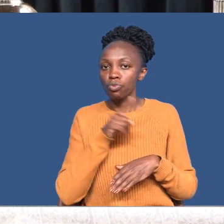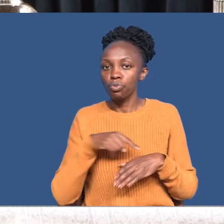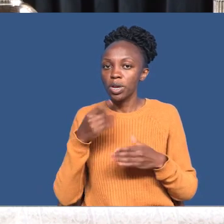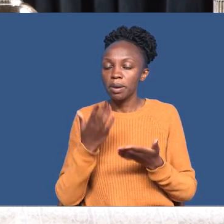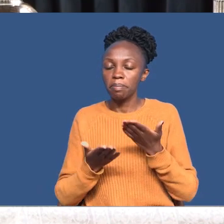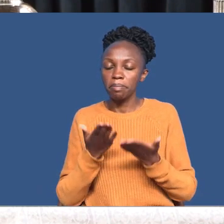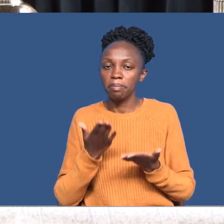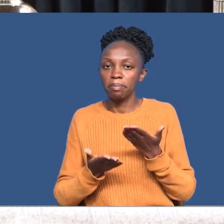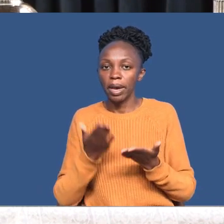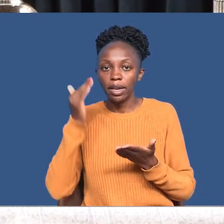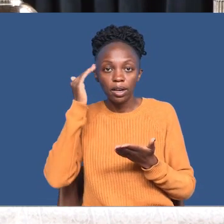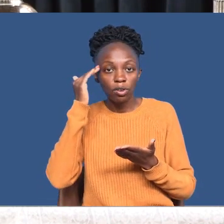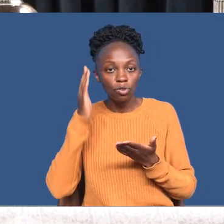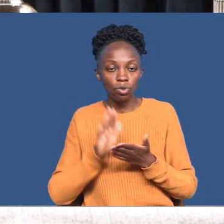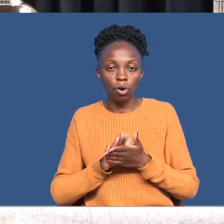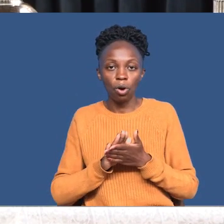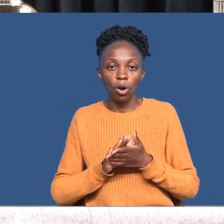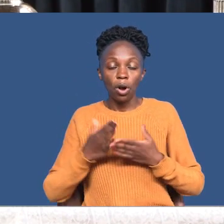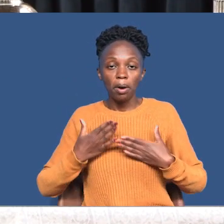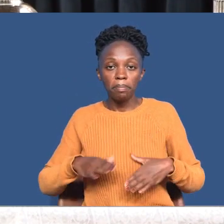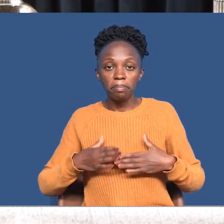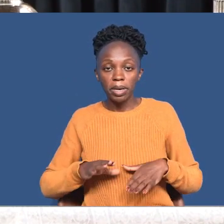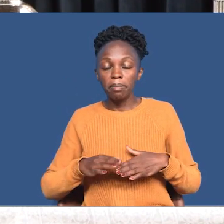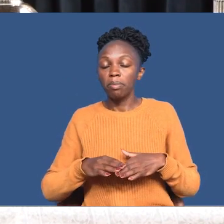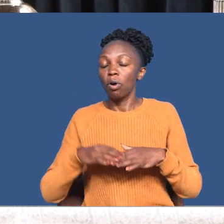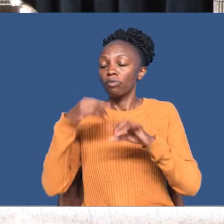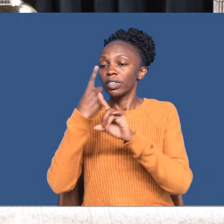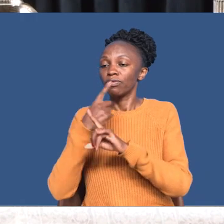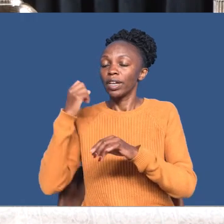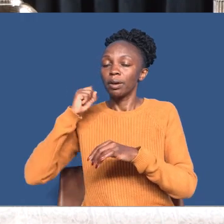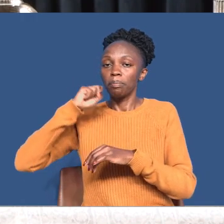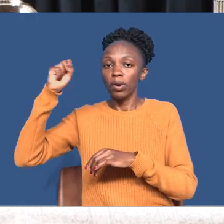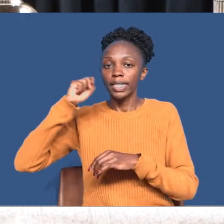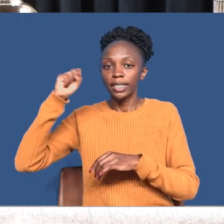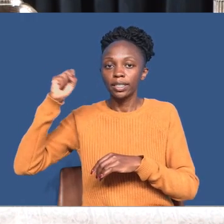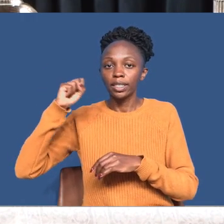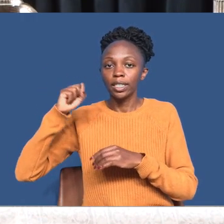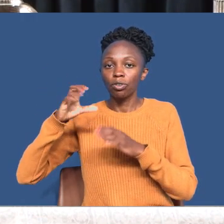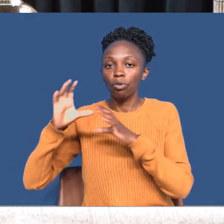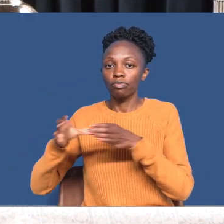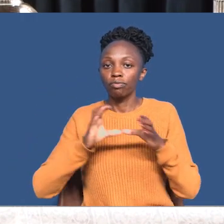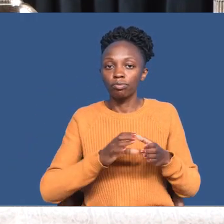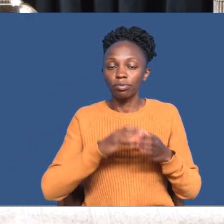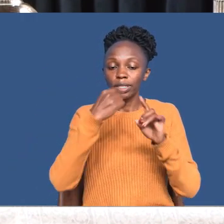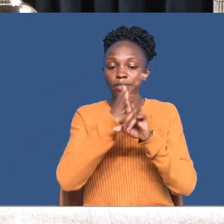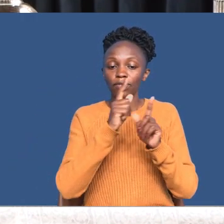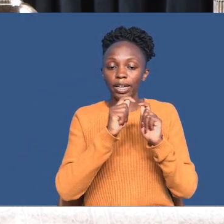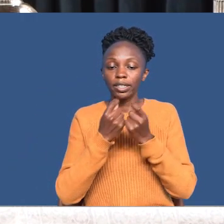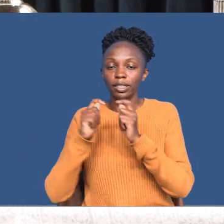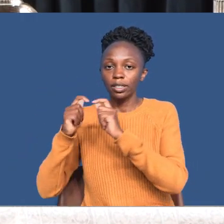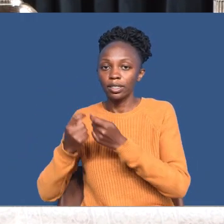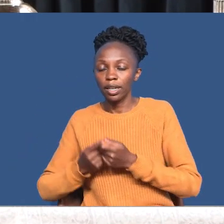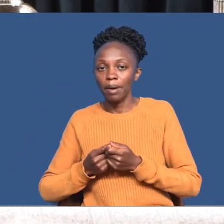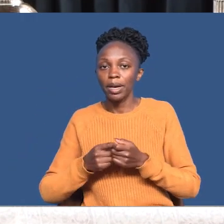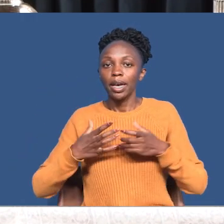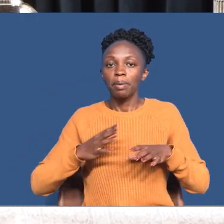even know. People of different political persuasion, people of different ethnicity, people of